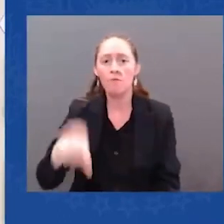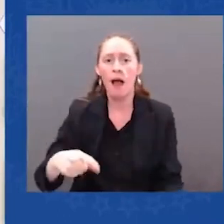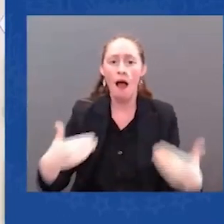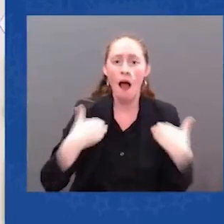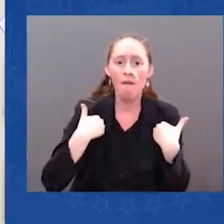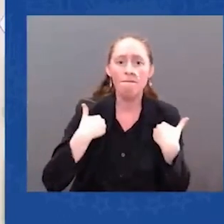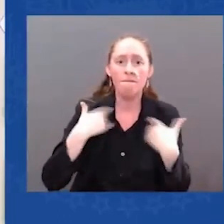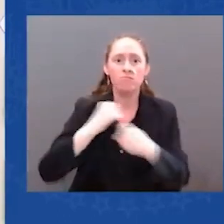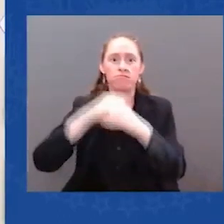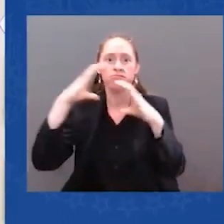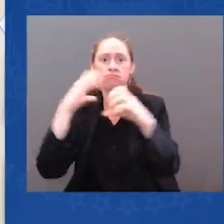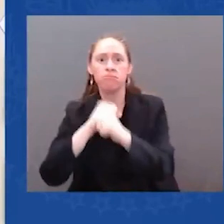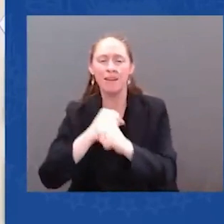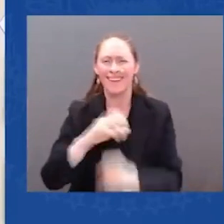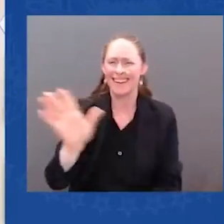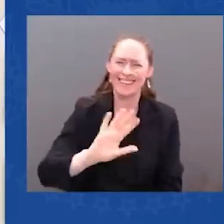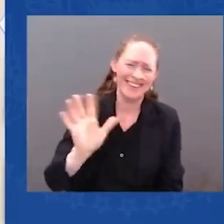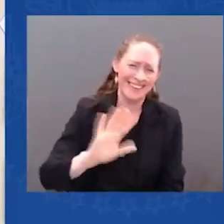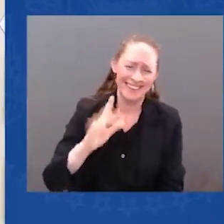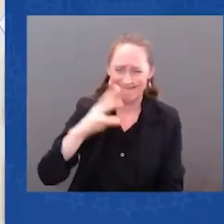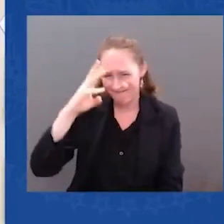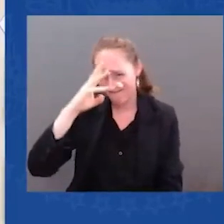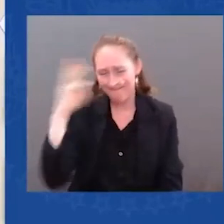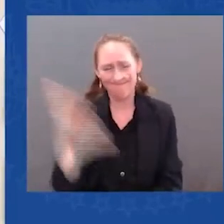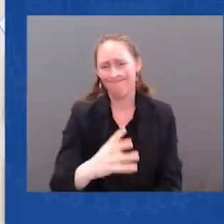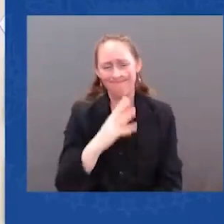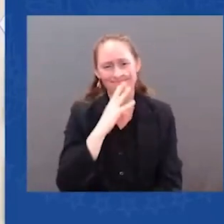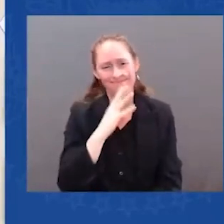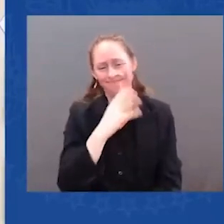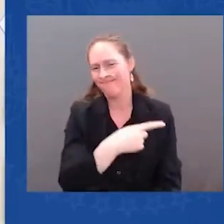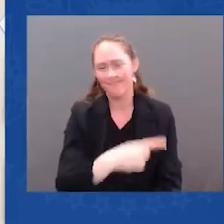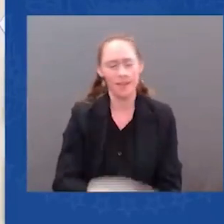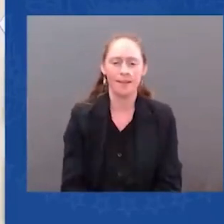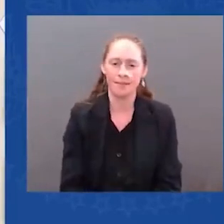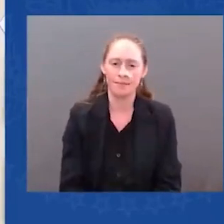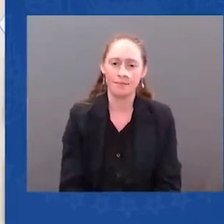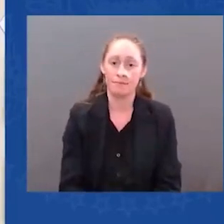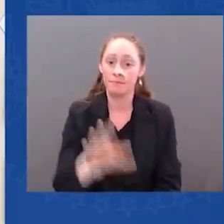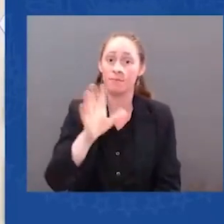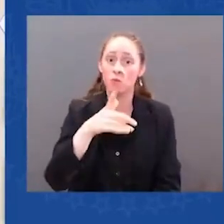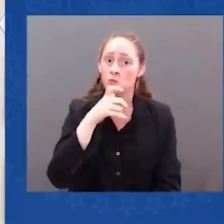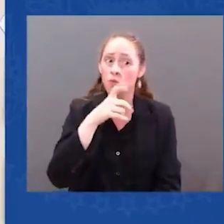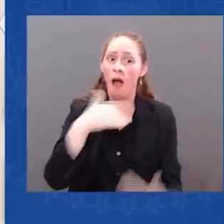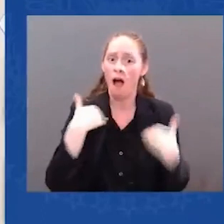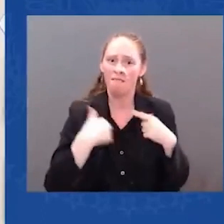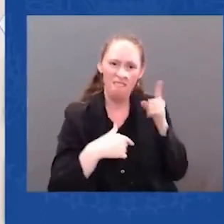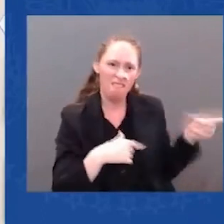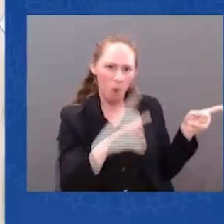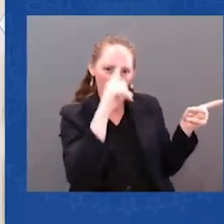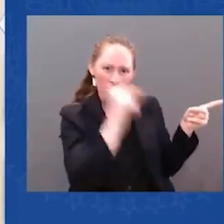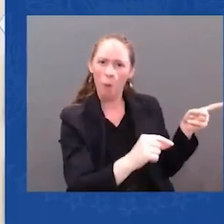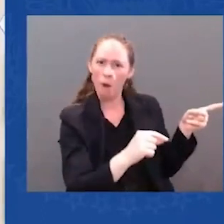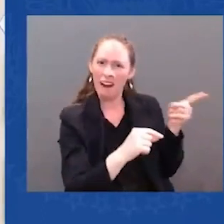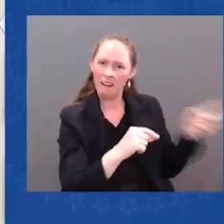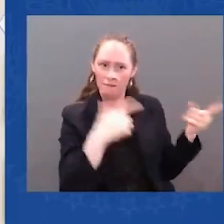considering using both of those. He's already used chemical weapons in the past, and we should be careful what's about to come. He